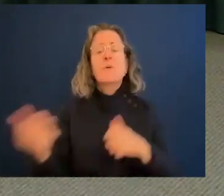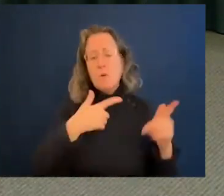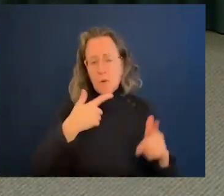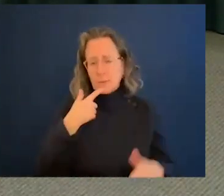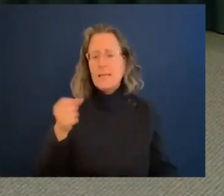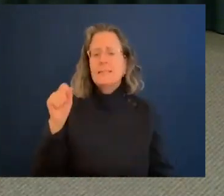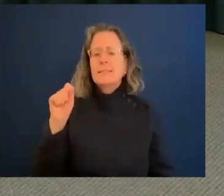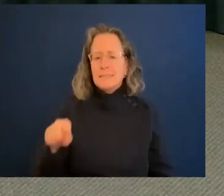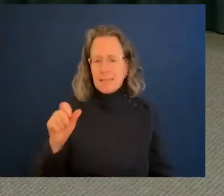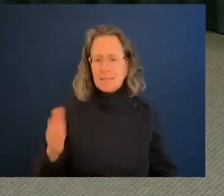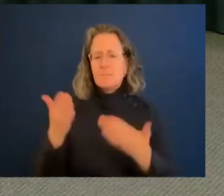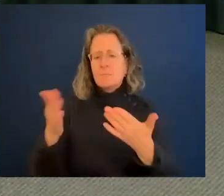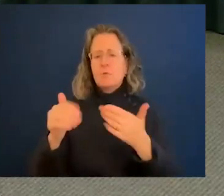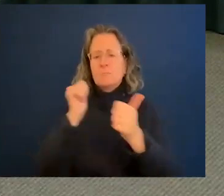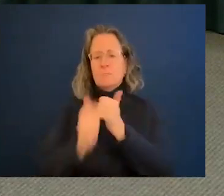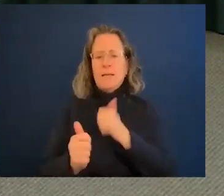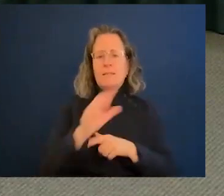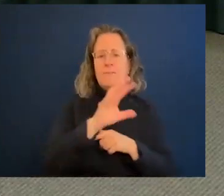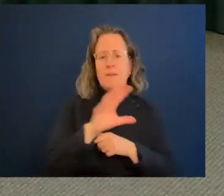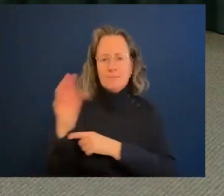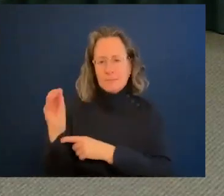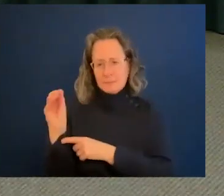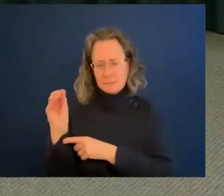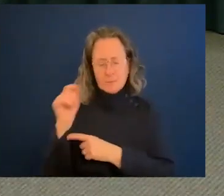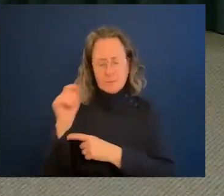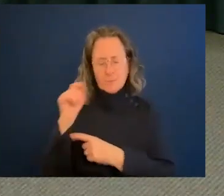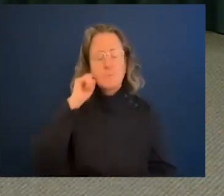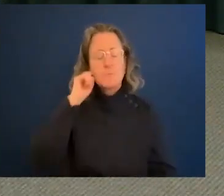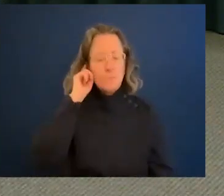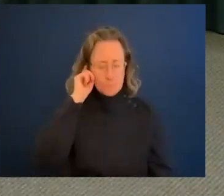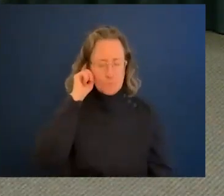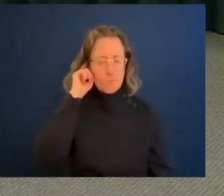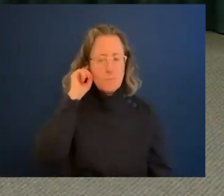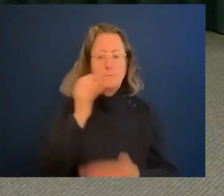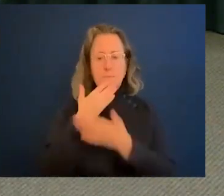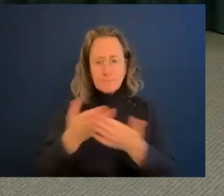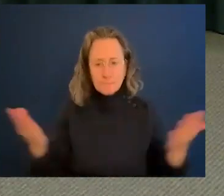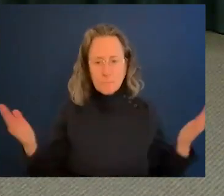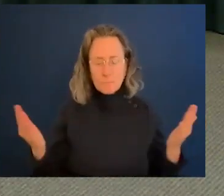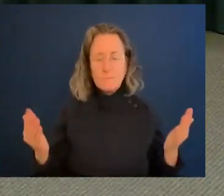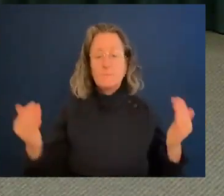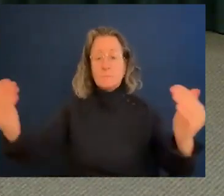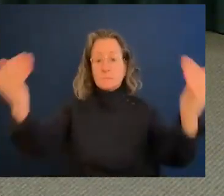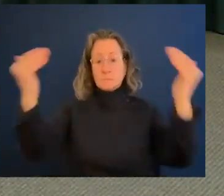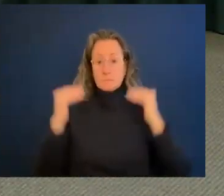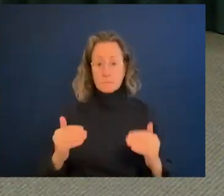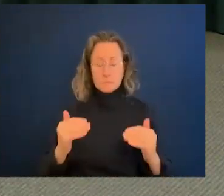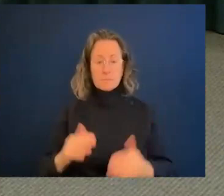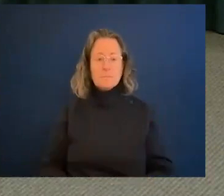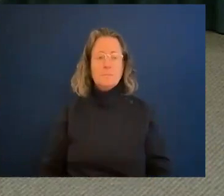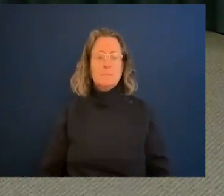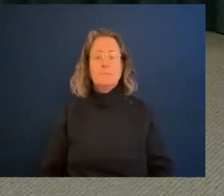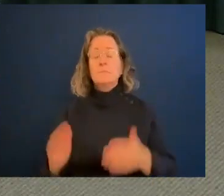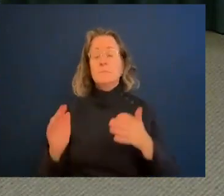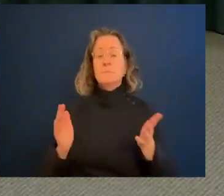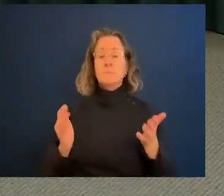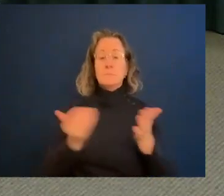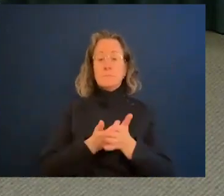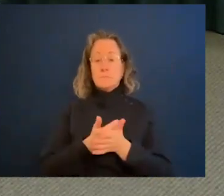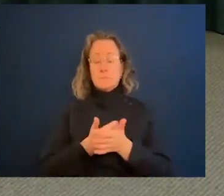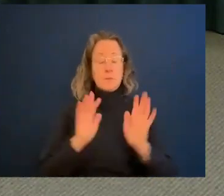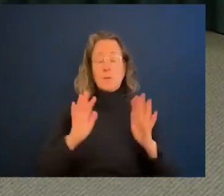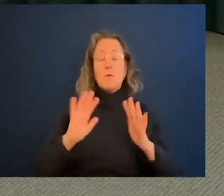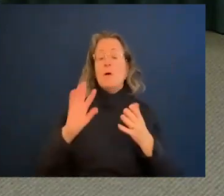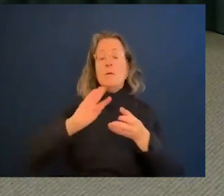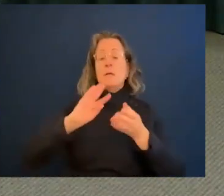going to carry five zero thank you very much all right we're going to move on to uh new uh uh a